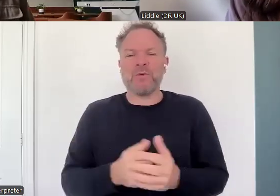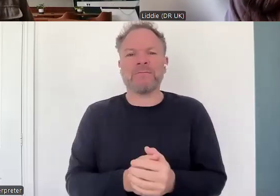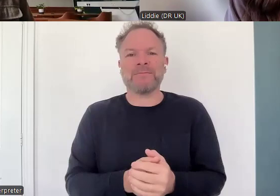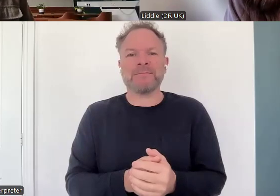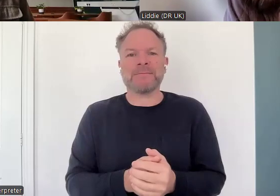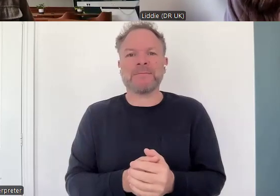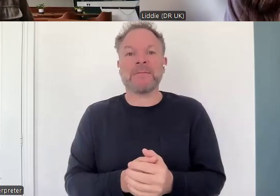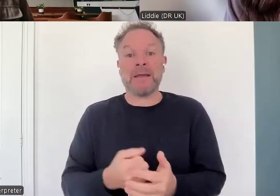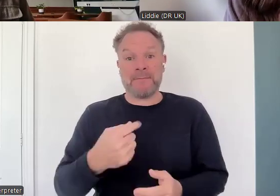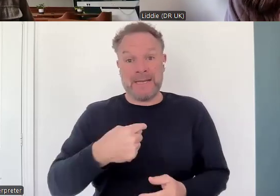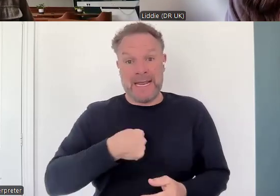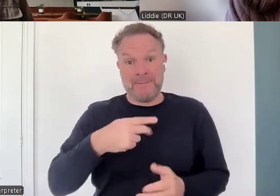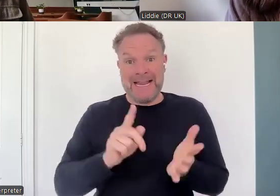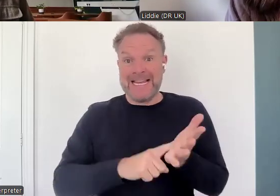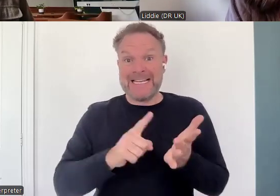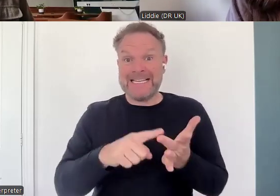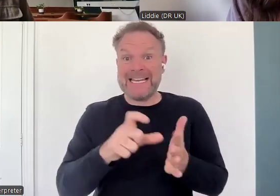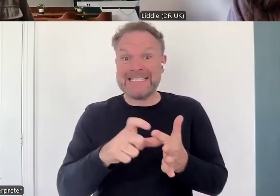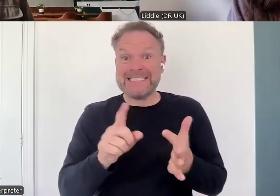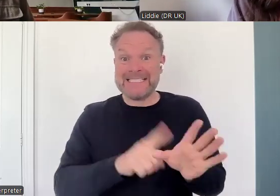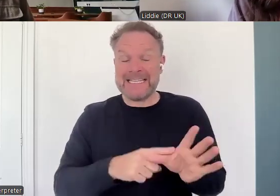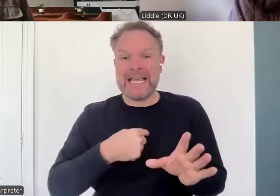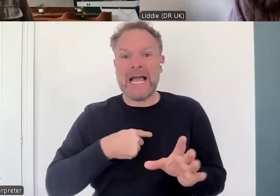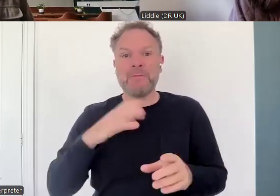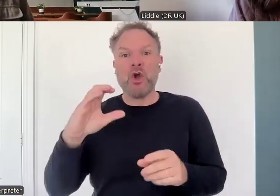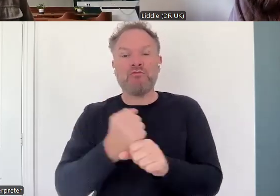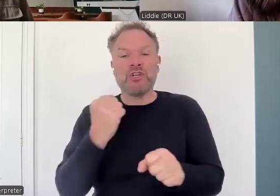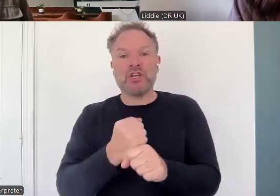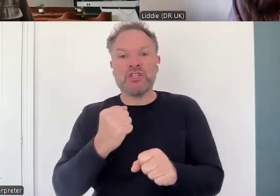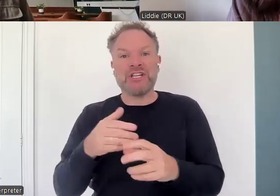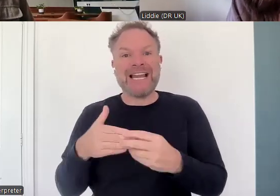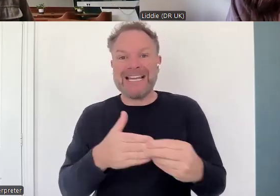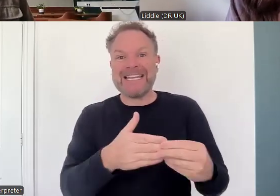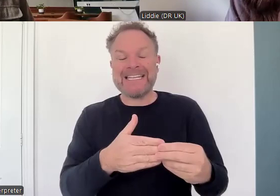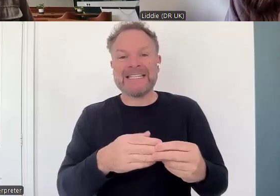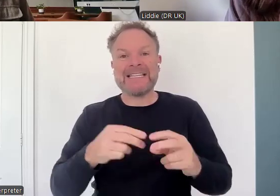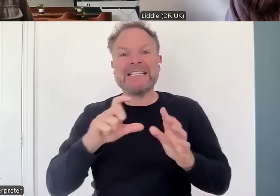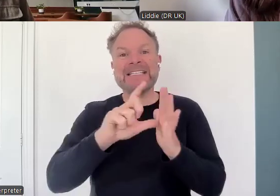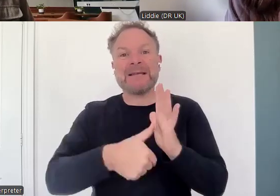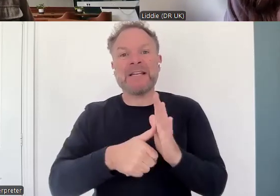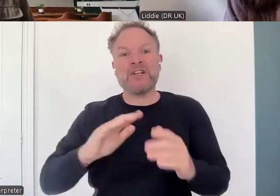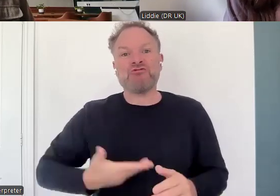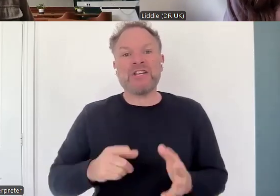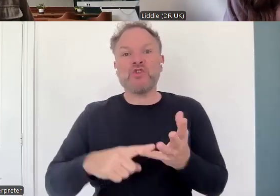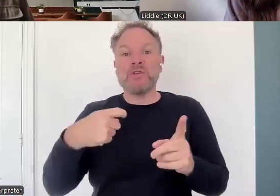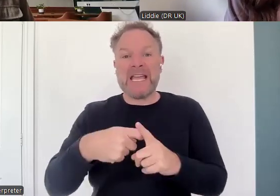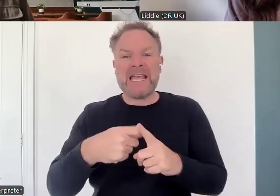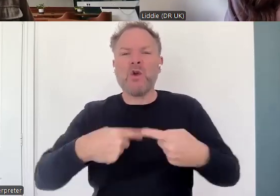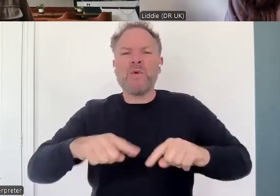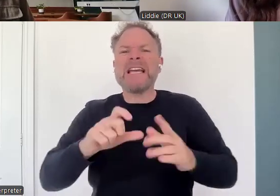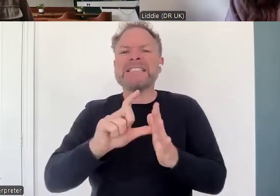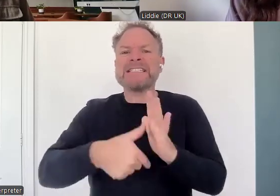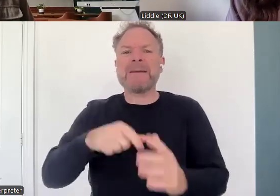going. I'm Liddy and I'm co-production lead at Disability Rights UK. And if you don't know who we are, we're a disabled